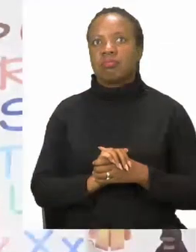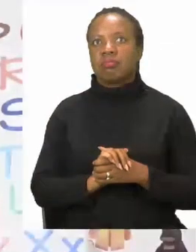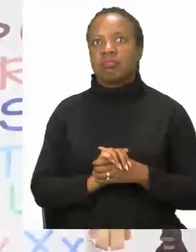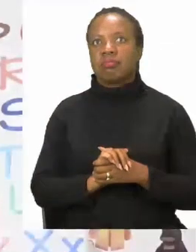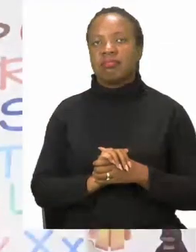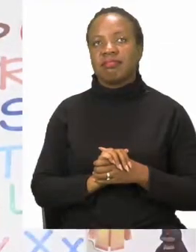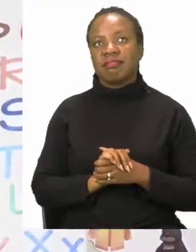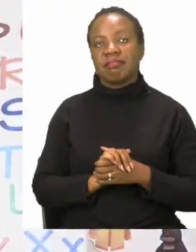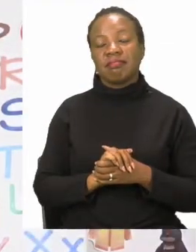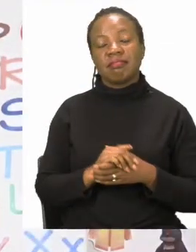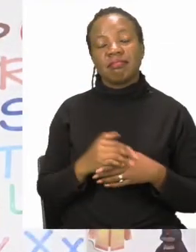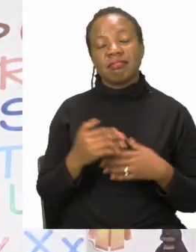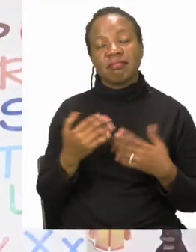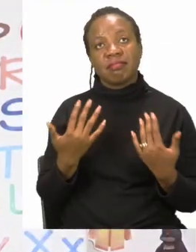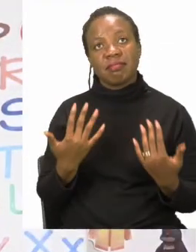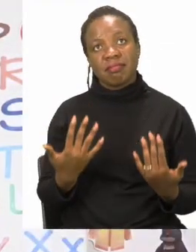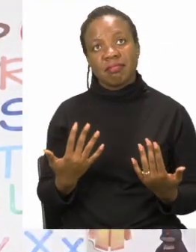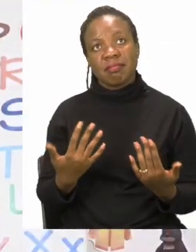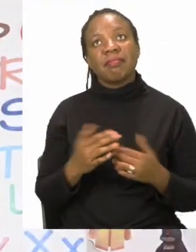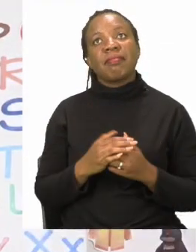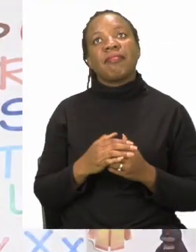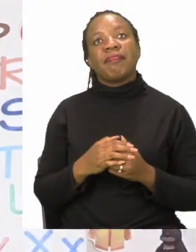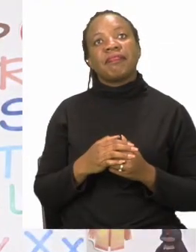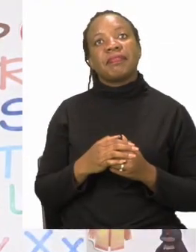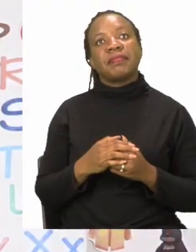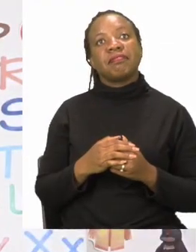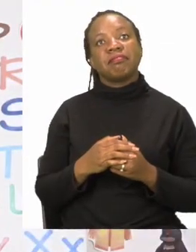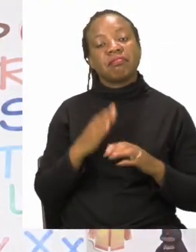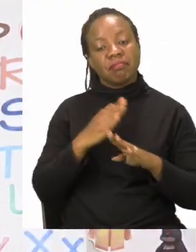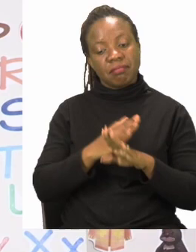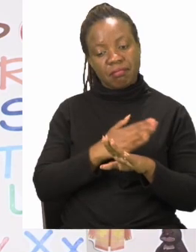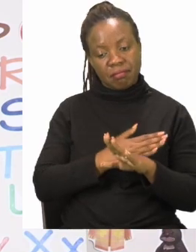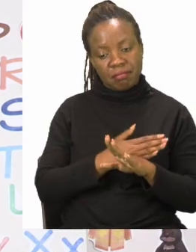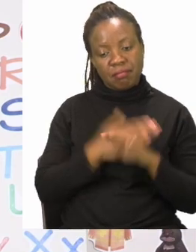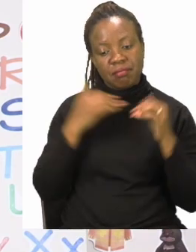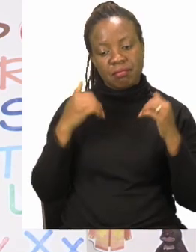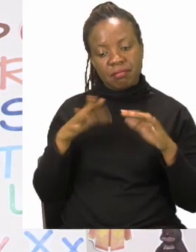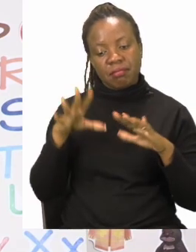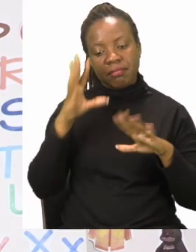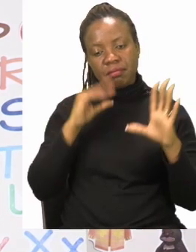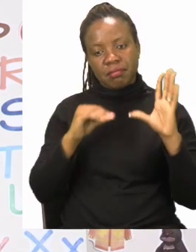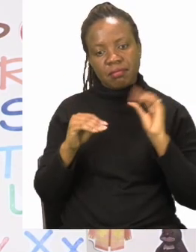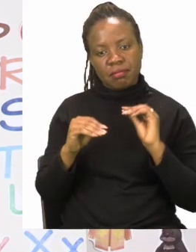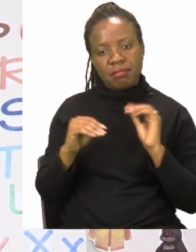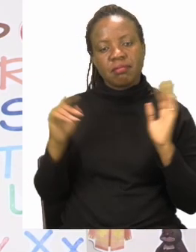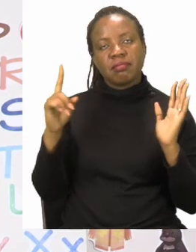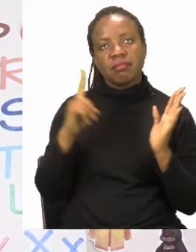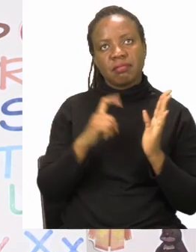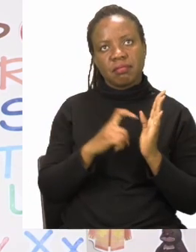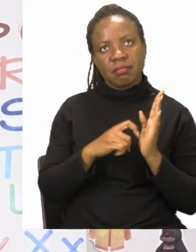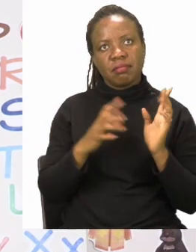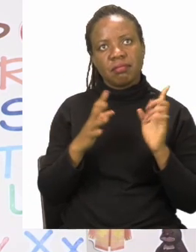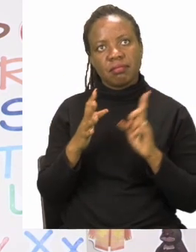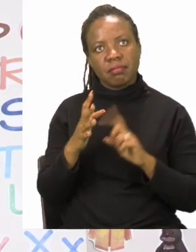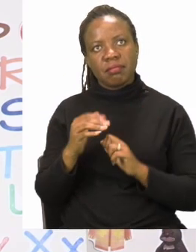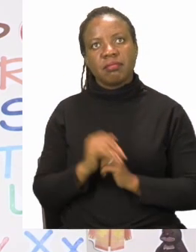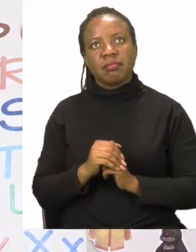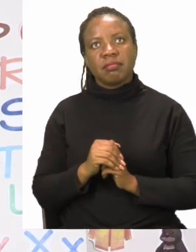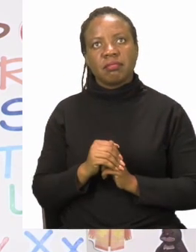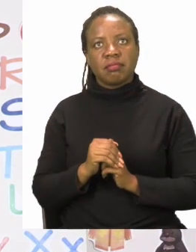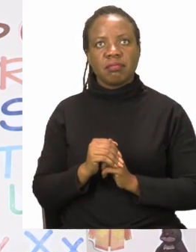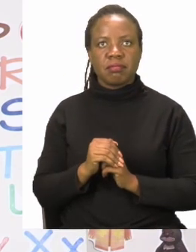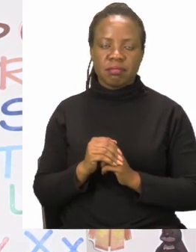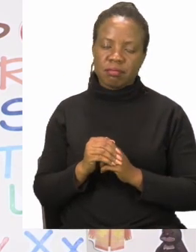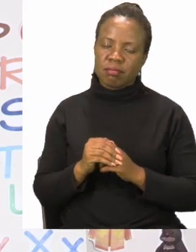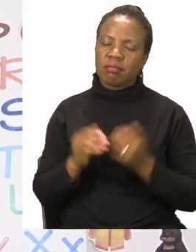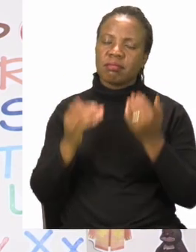Now everyone, before we start with our lesson today, we have to sanitize. Remember everyone, it is